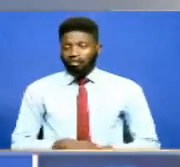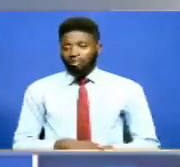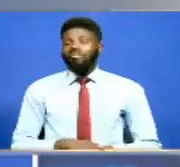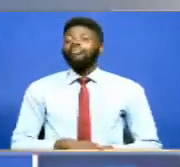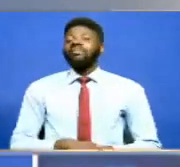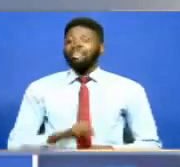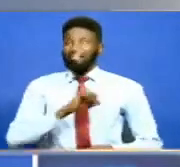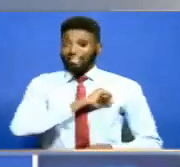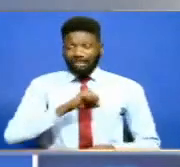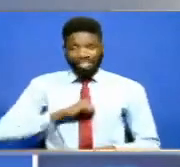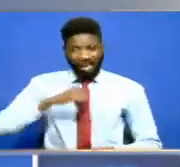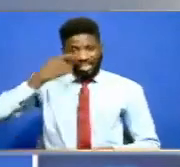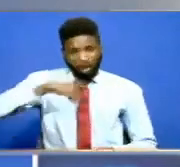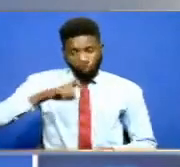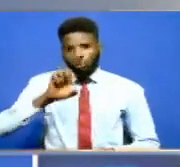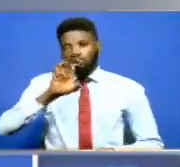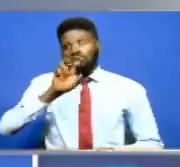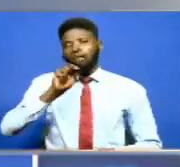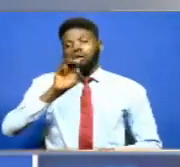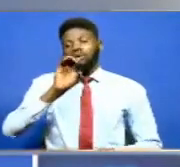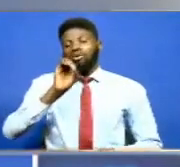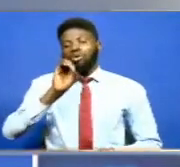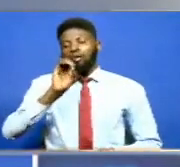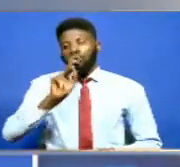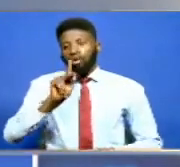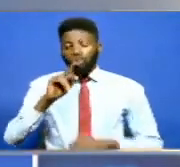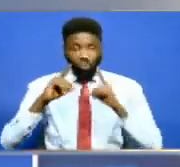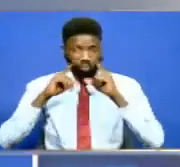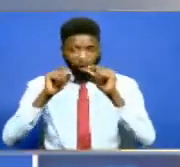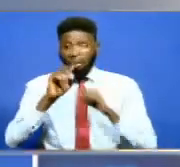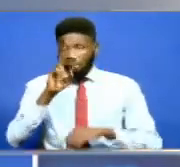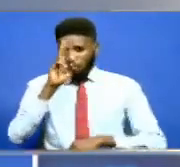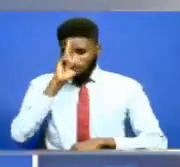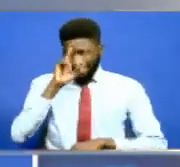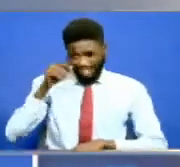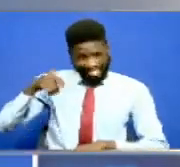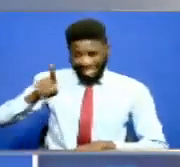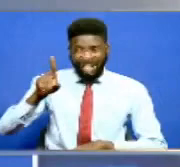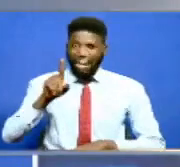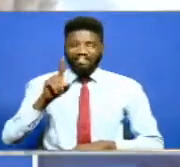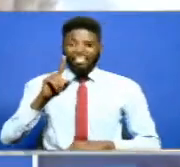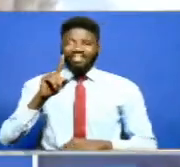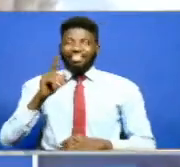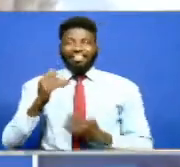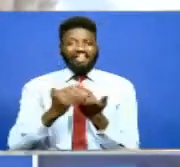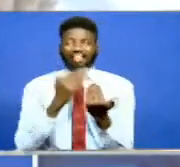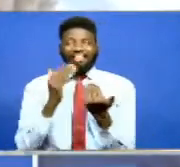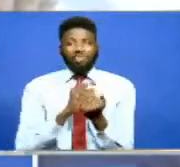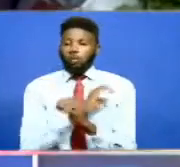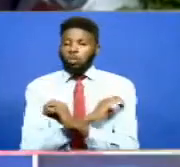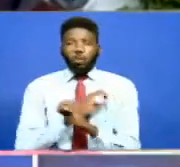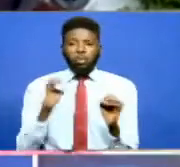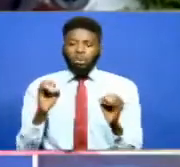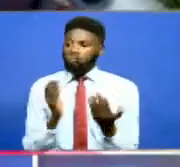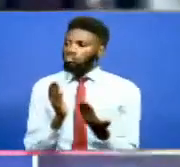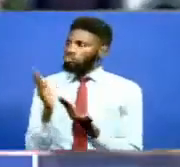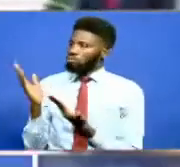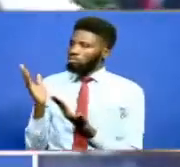event, accused the officers of being insensitive. Jacqueline Wambiru with the details.